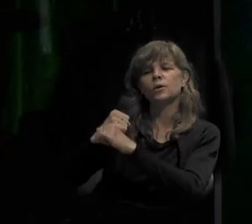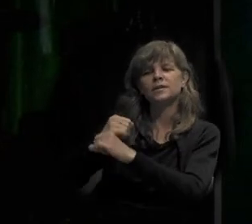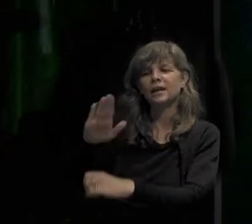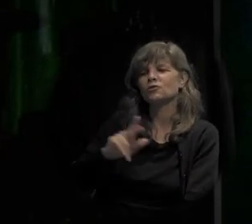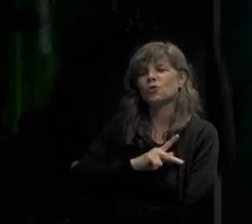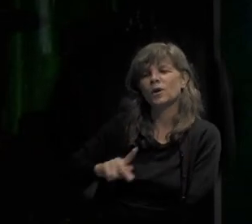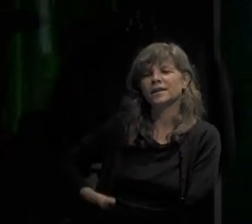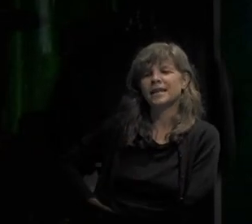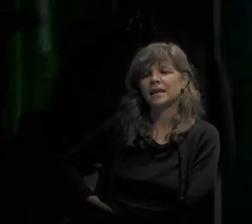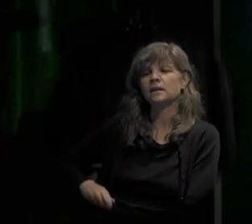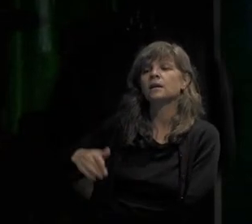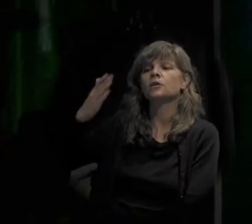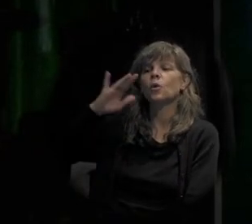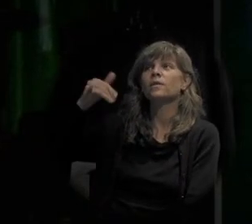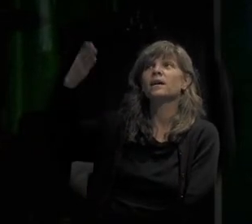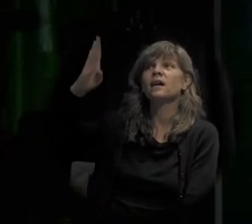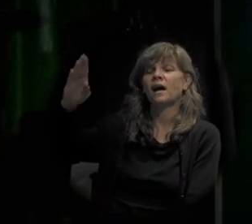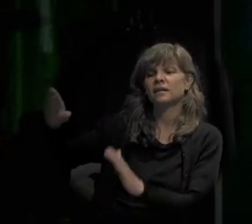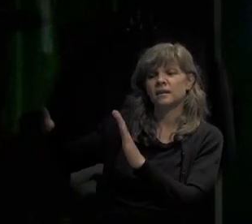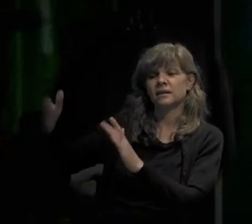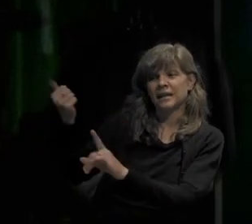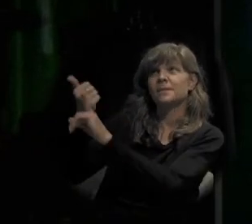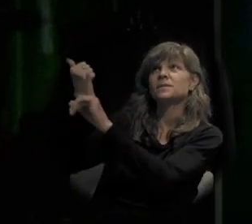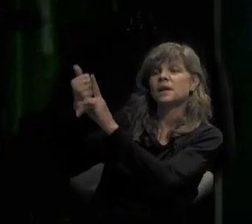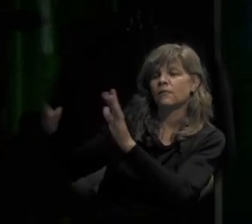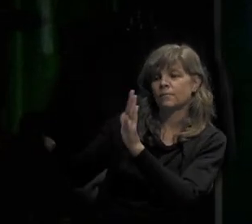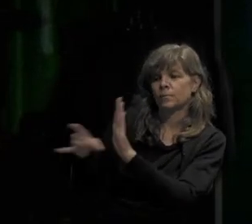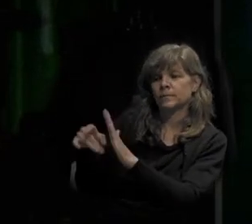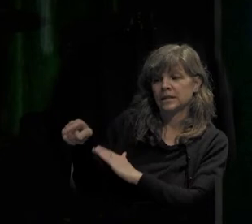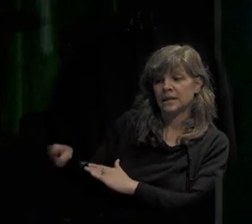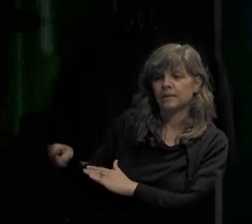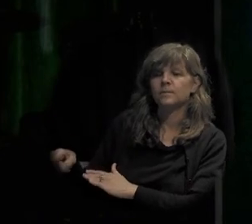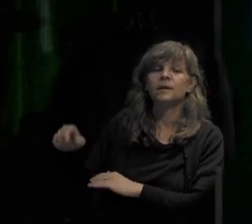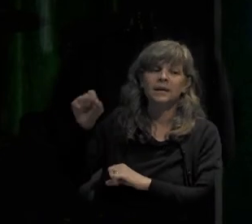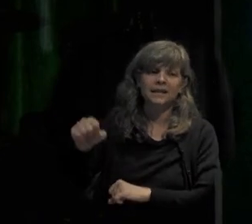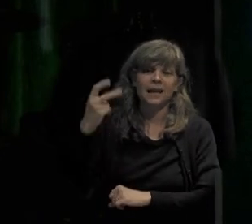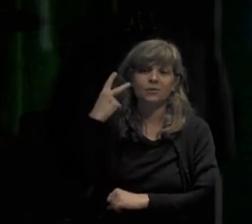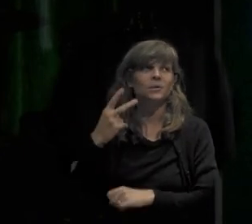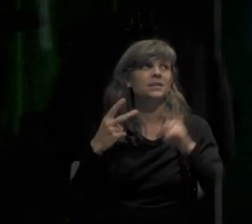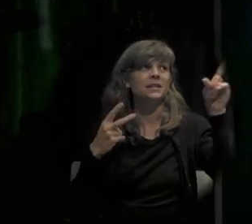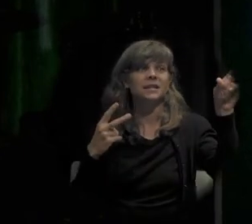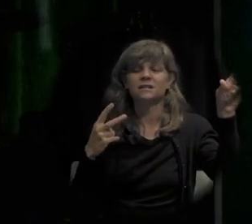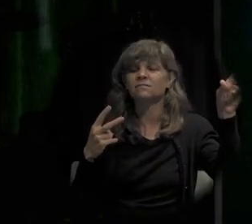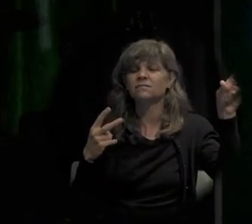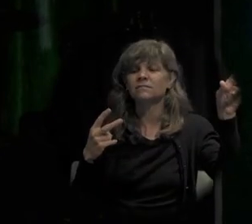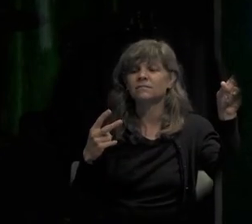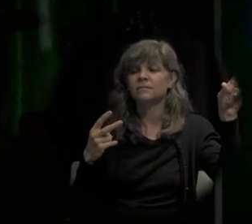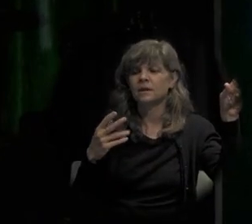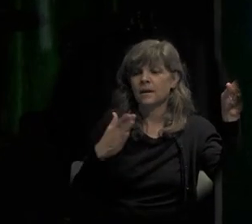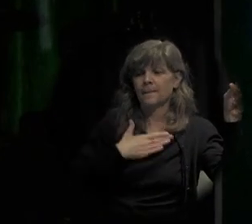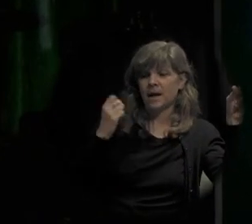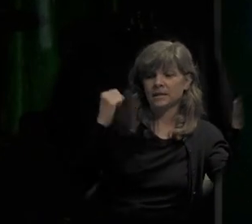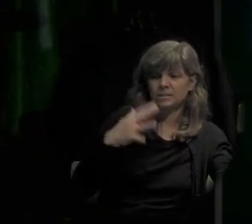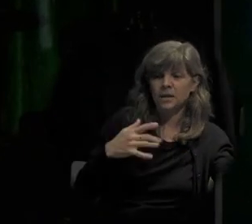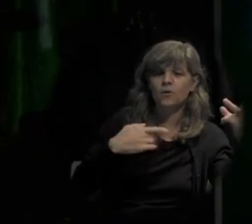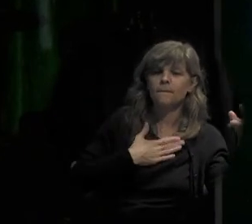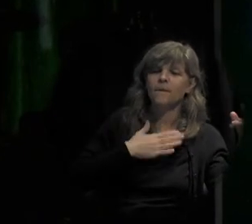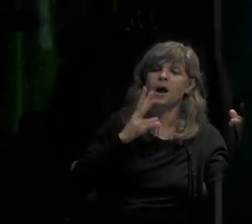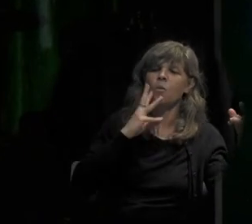lord, the Lord's anointed. Now see where the king's spear is and the jar of water that's at his head. Was he surprised or